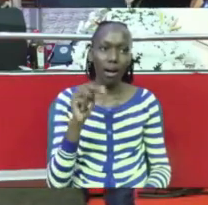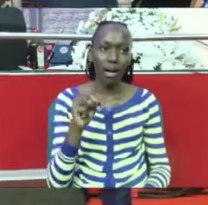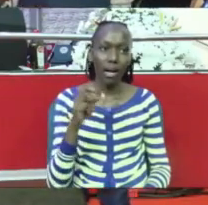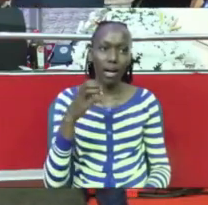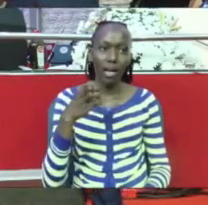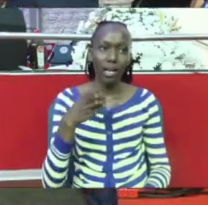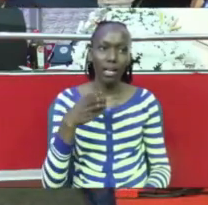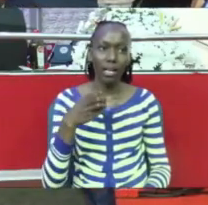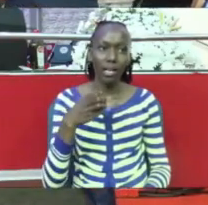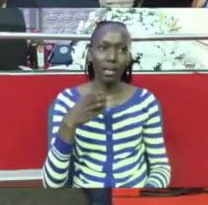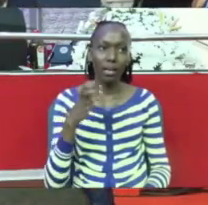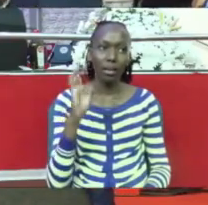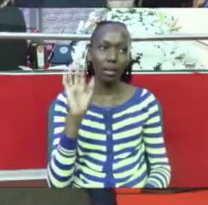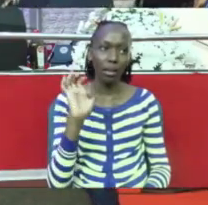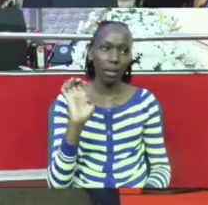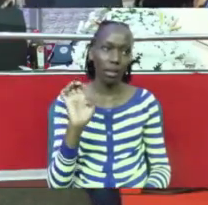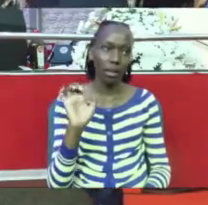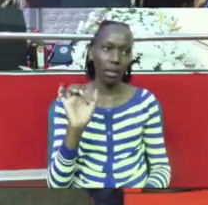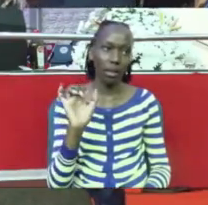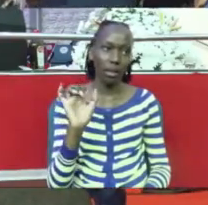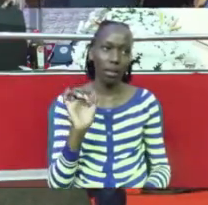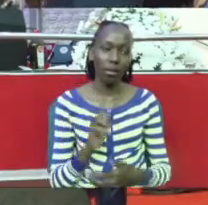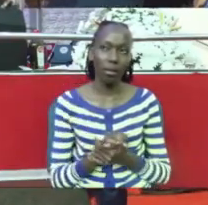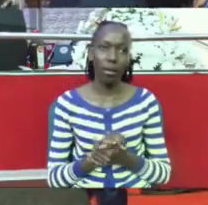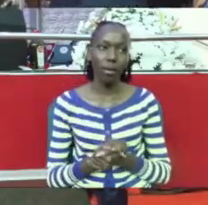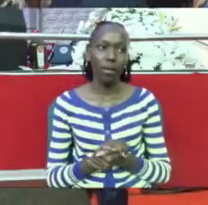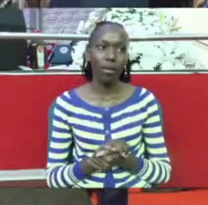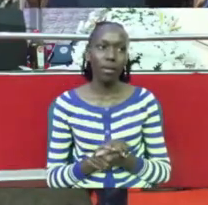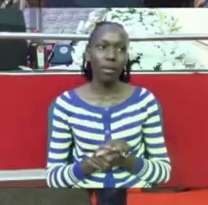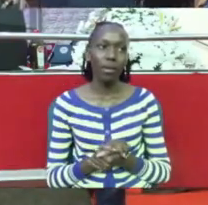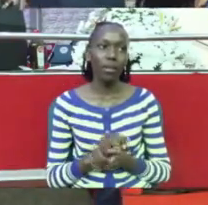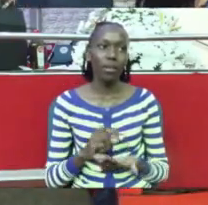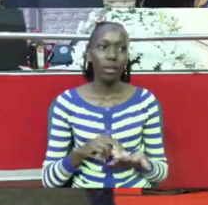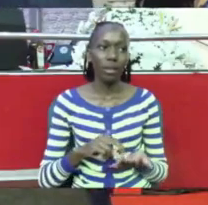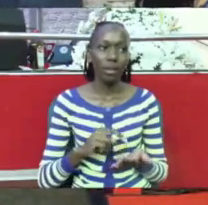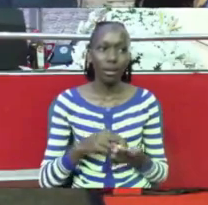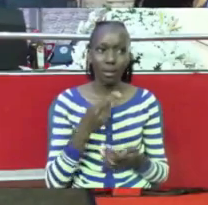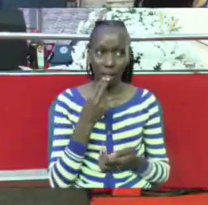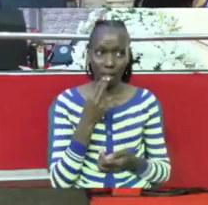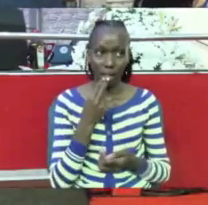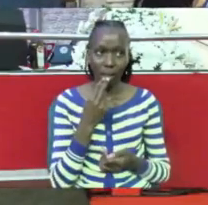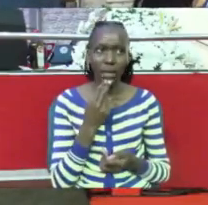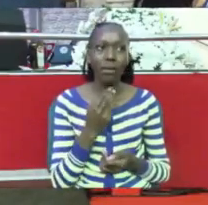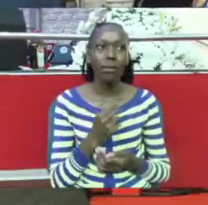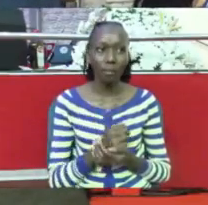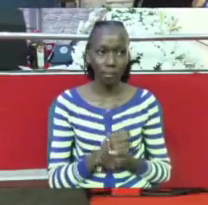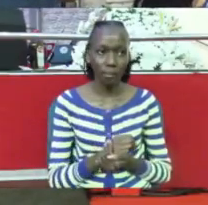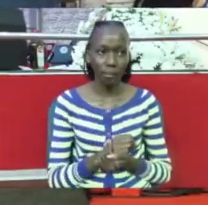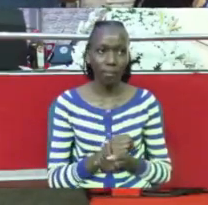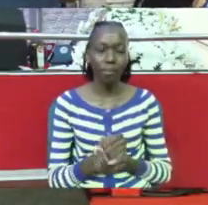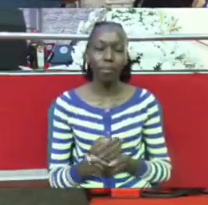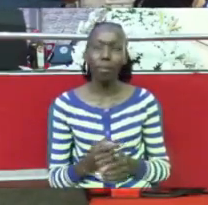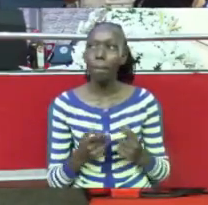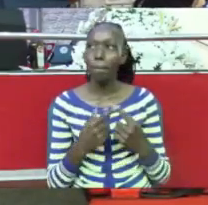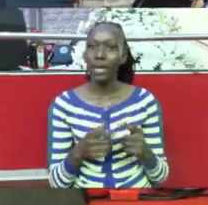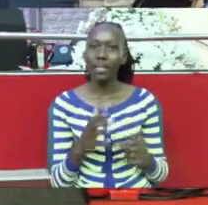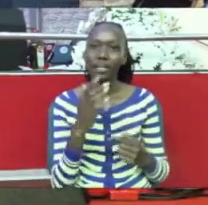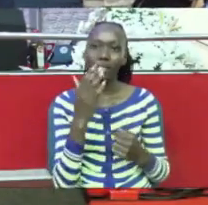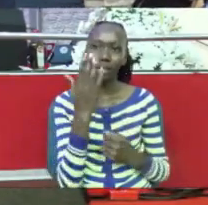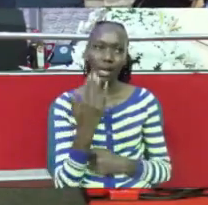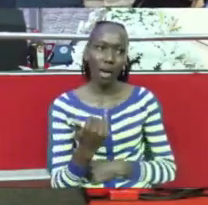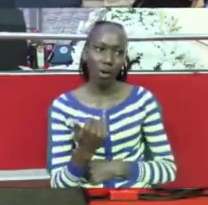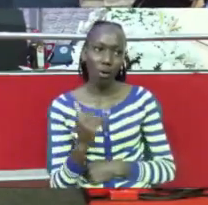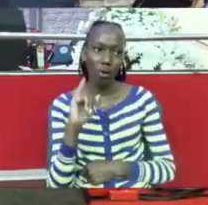challenge, you know, calling Jacob a worm. Na nilikuwa na changamoto kumuita mdudu. Until I made a study of what is a